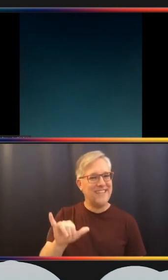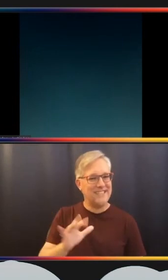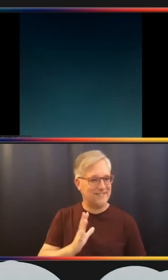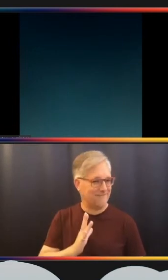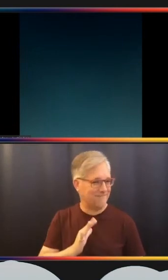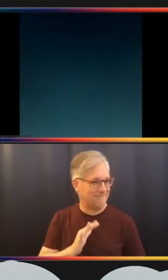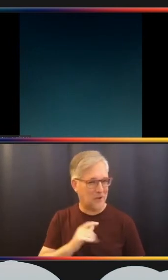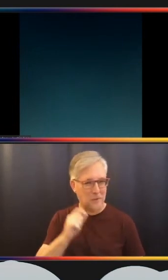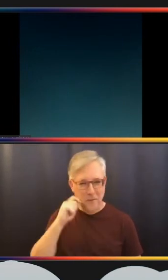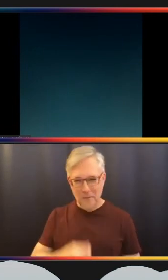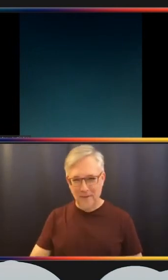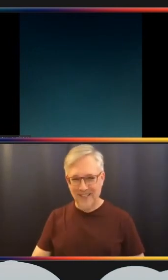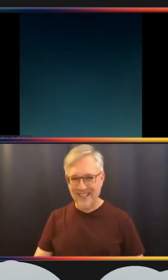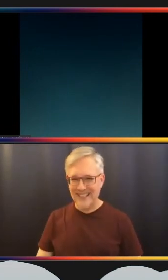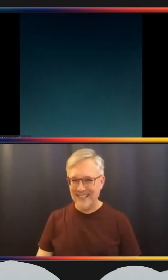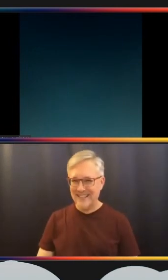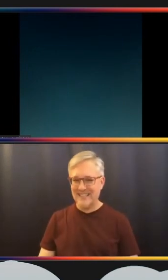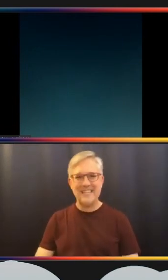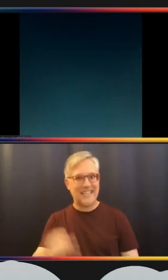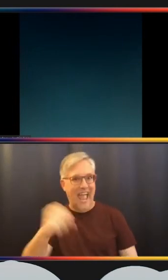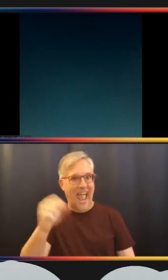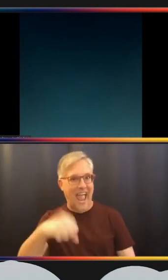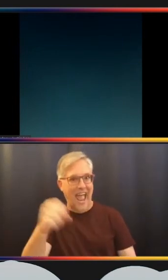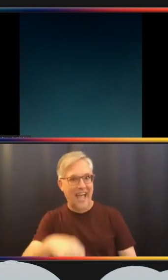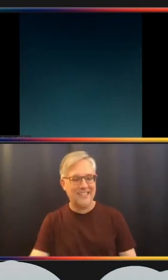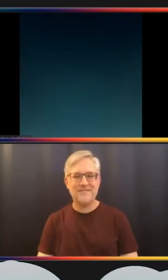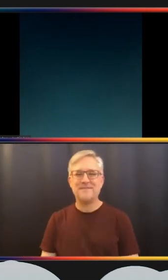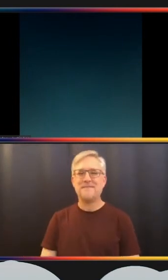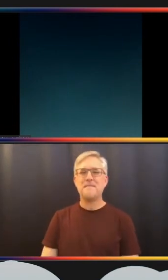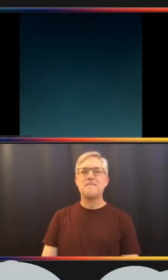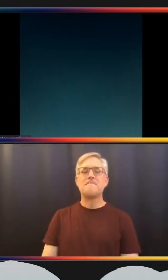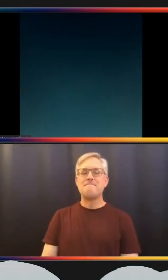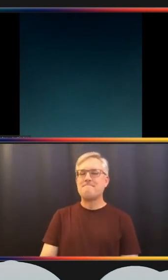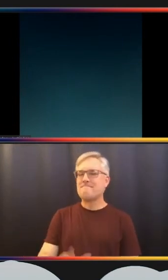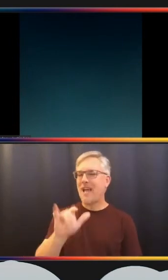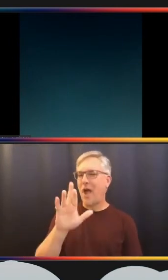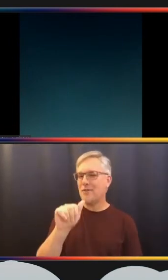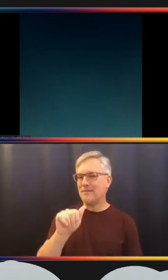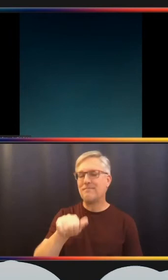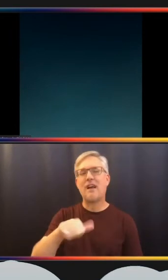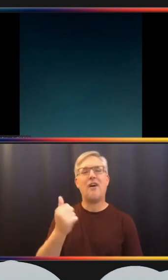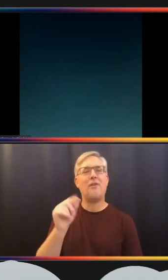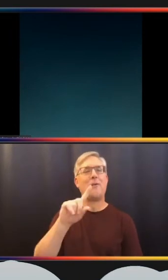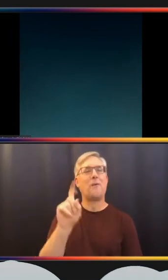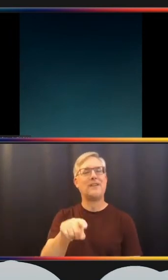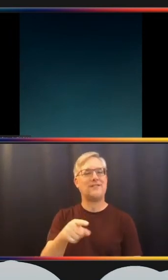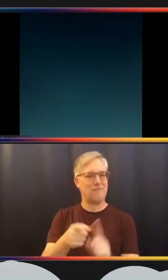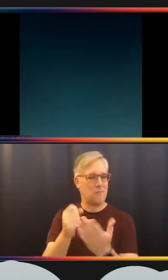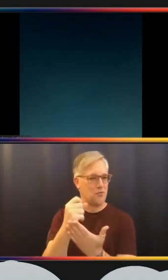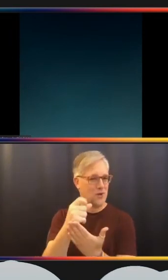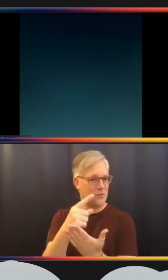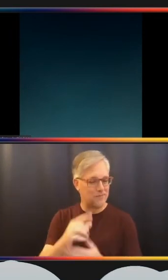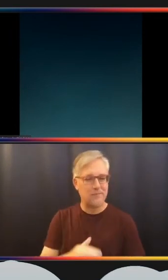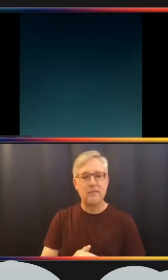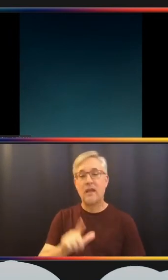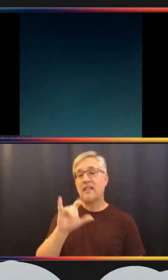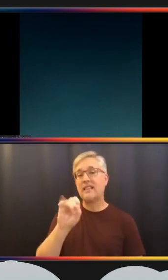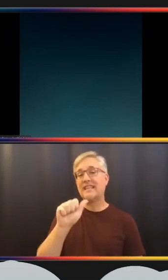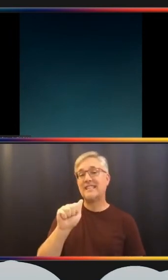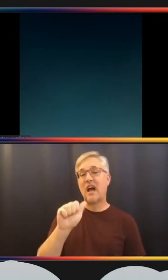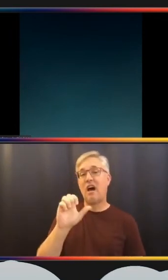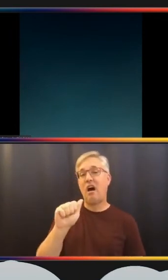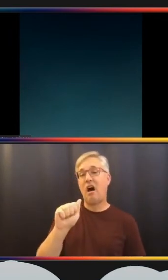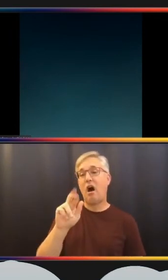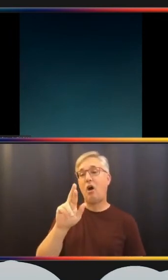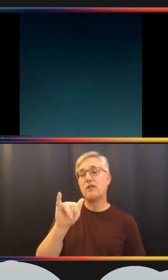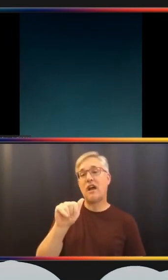That's so cool. Yeah. And another question from Twitter, Lisa Arianas asks,